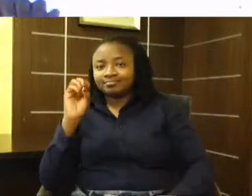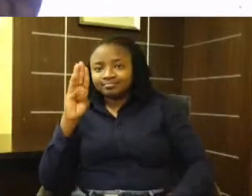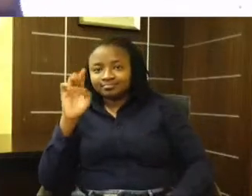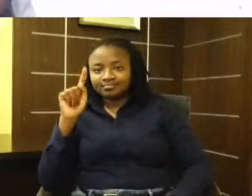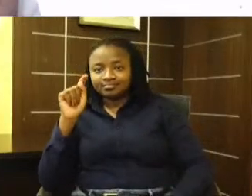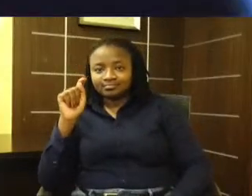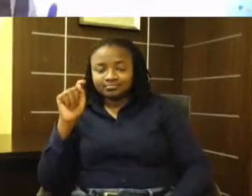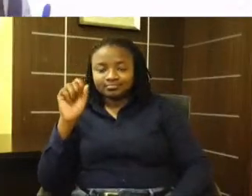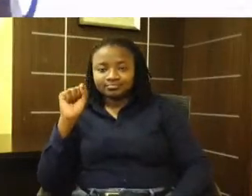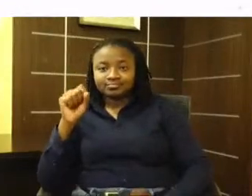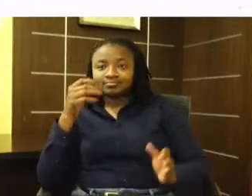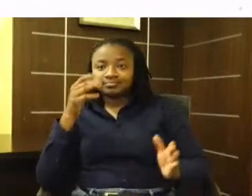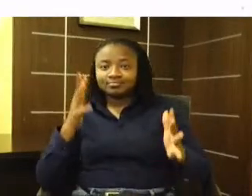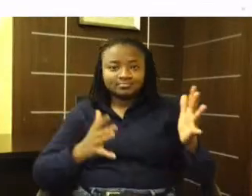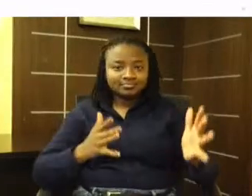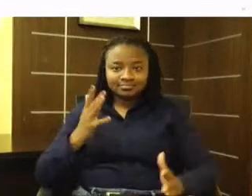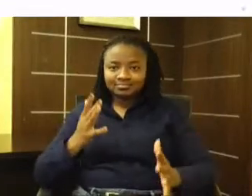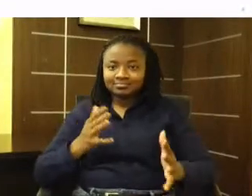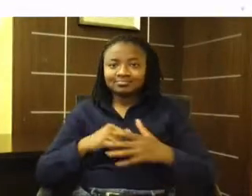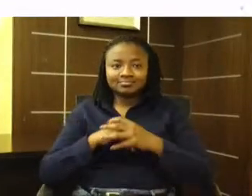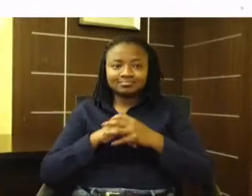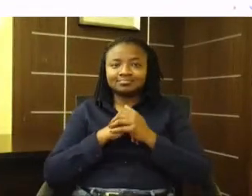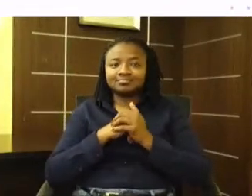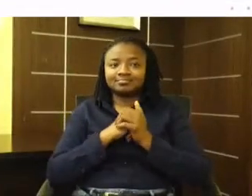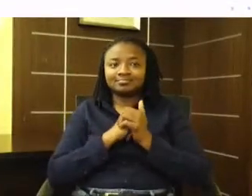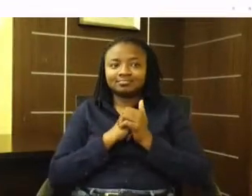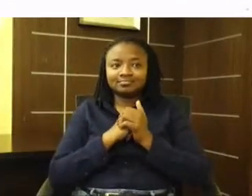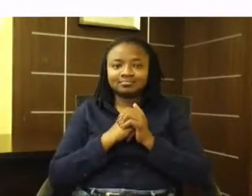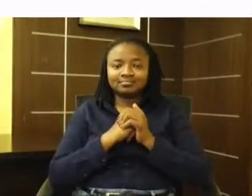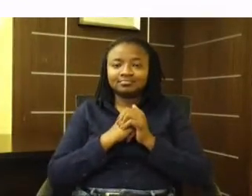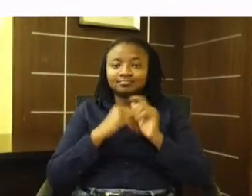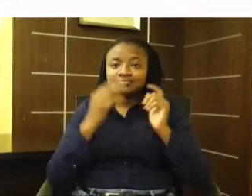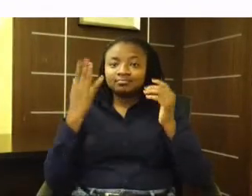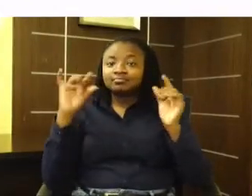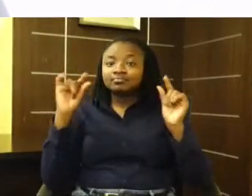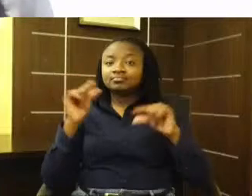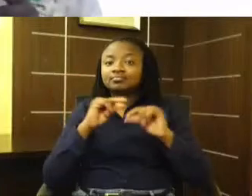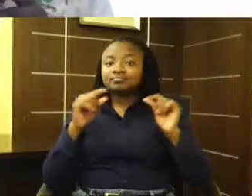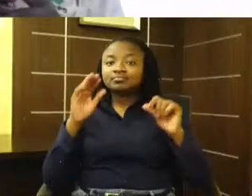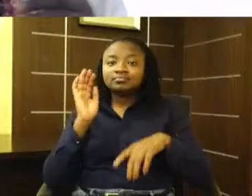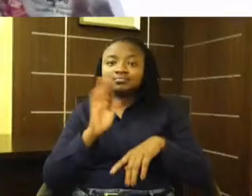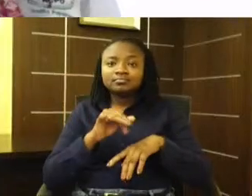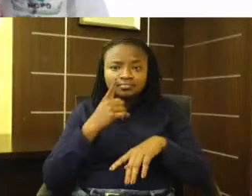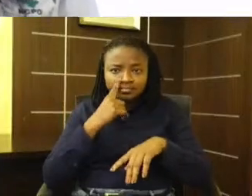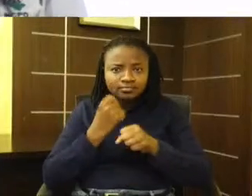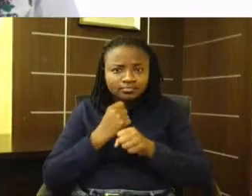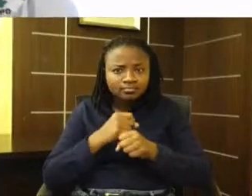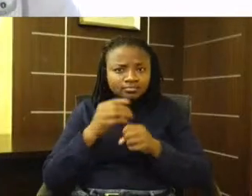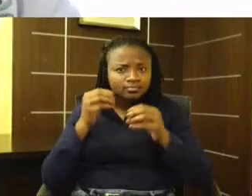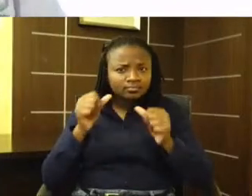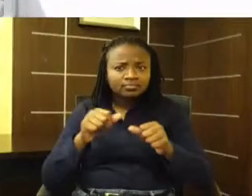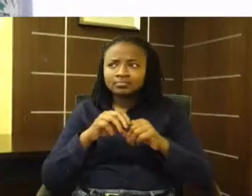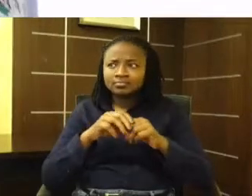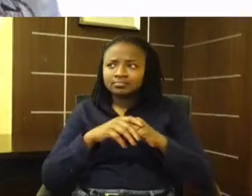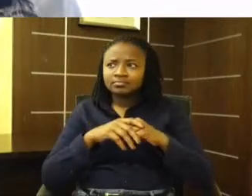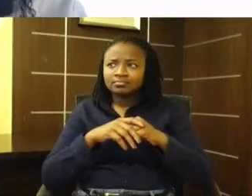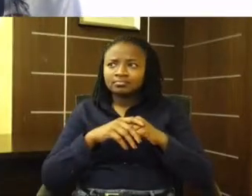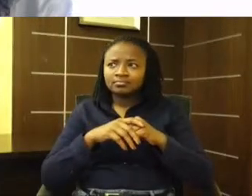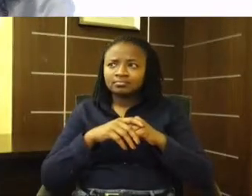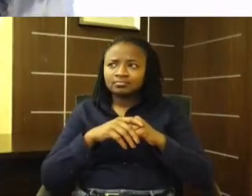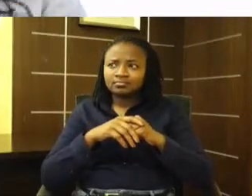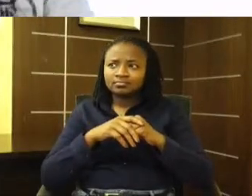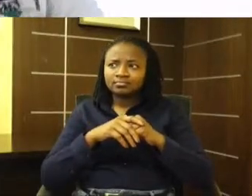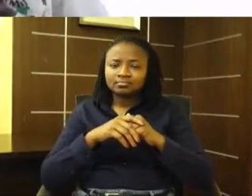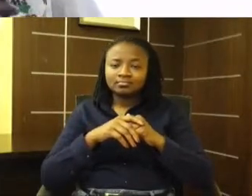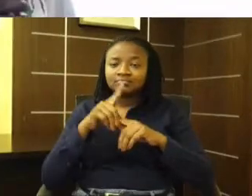So hiyo kitu hatuguzi. Within 2 minutes, the boy anaulizwa akaneti nimemaliza. Ana hata hatajui kuficha, unaona? Sisi tungeficha